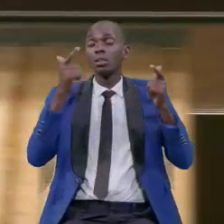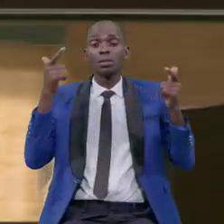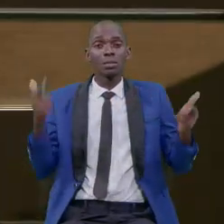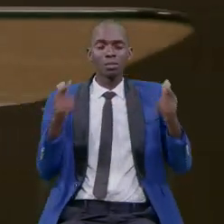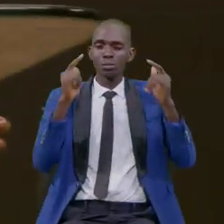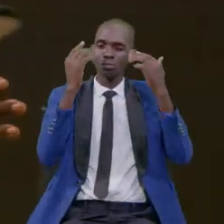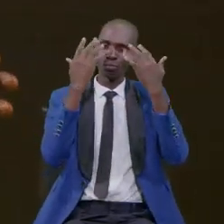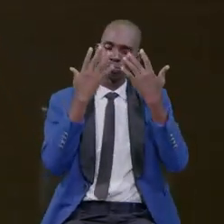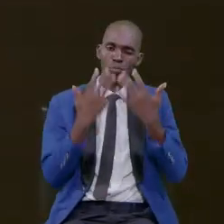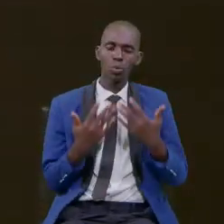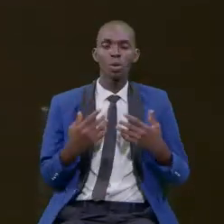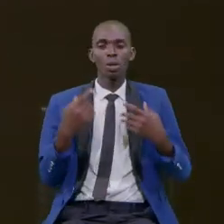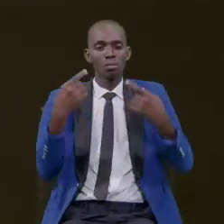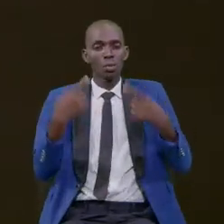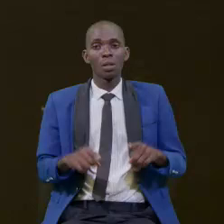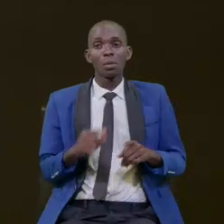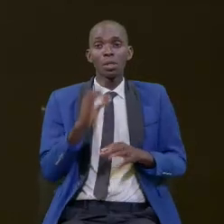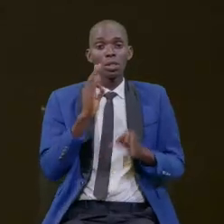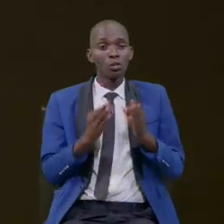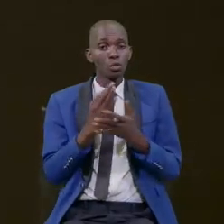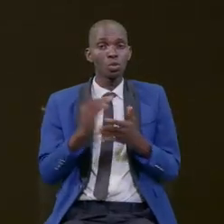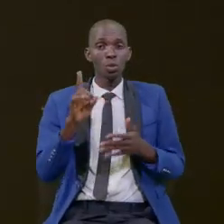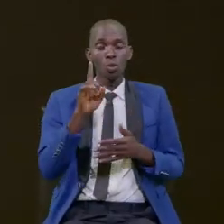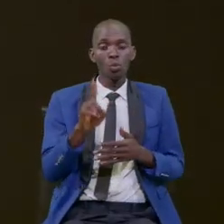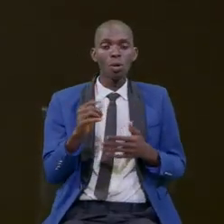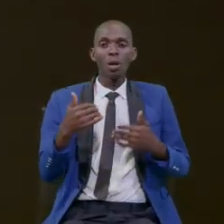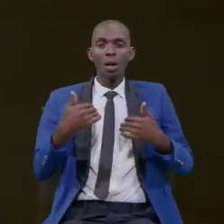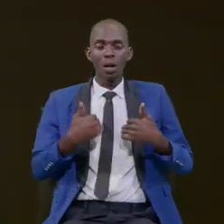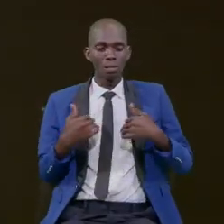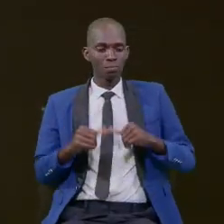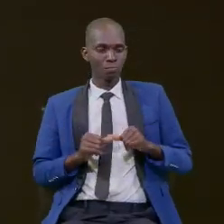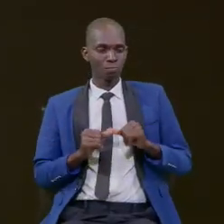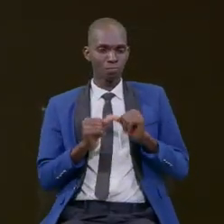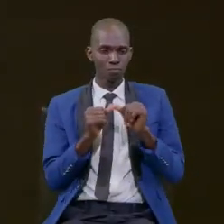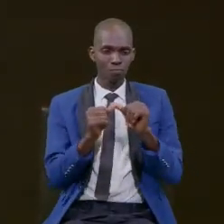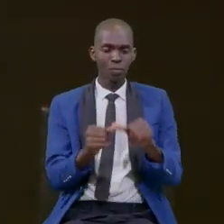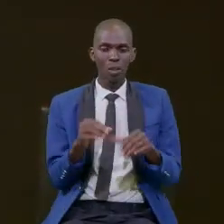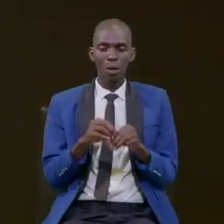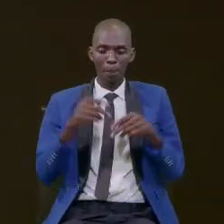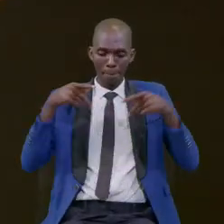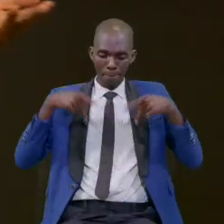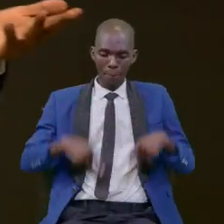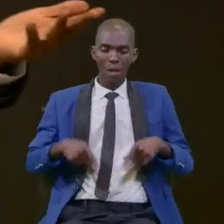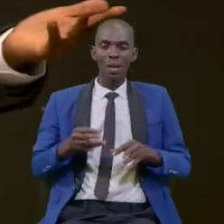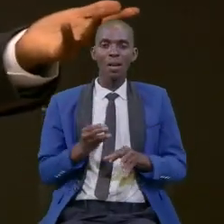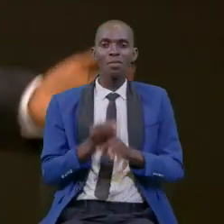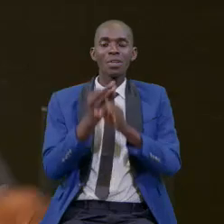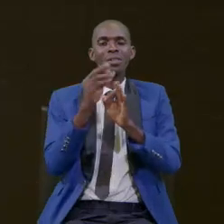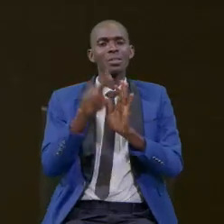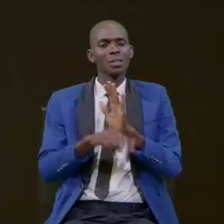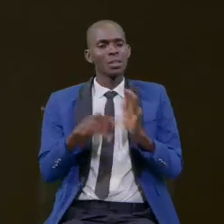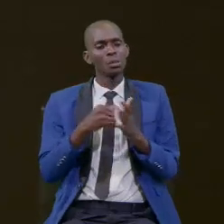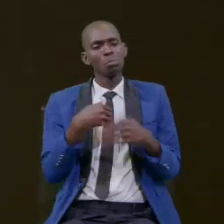has believed, and instead of continuing in personal faithfulness, he looks at everybody